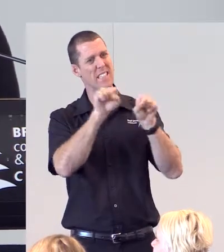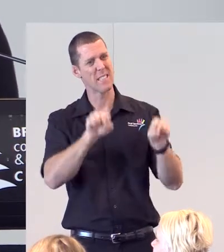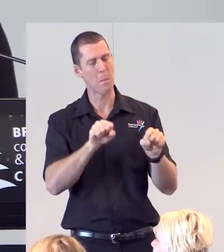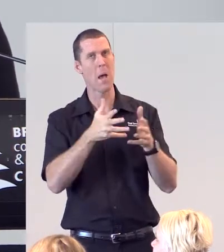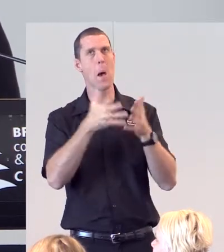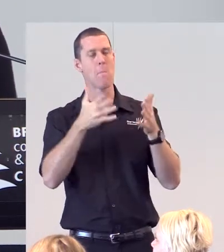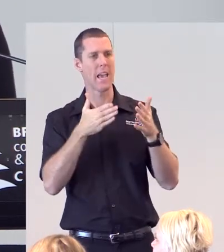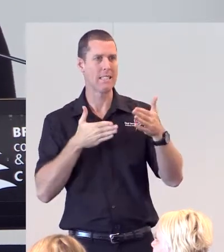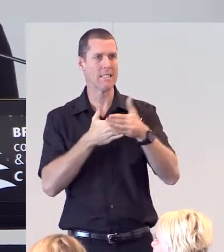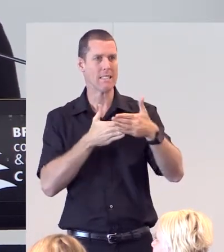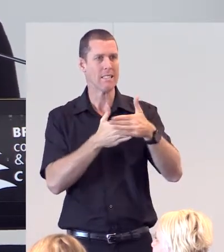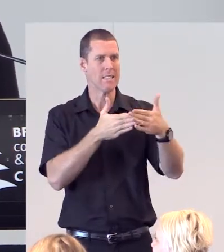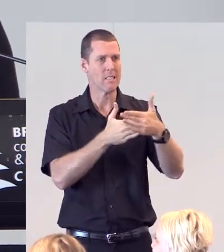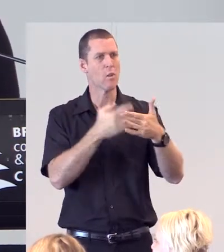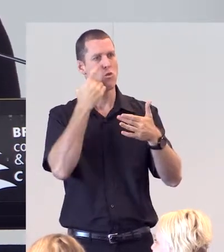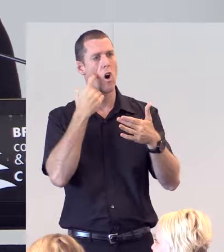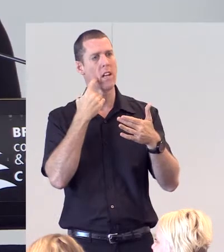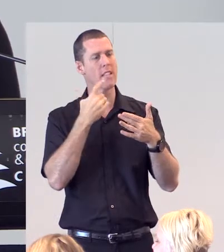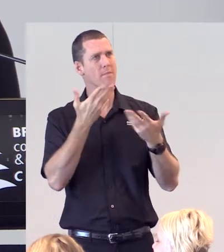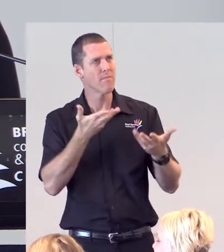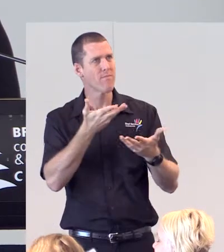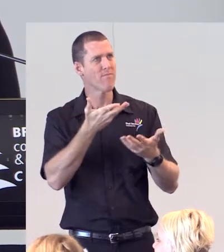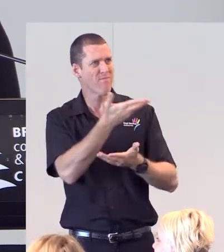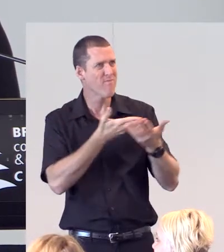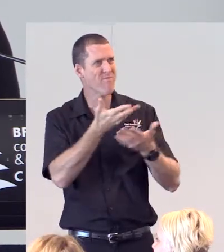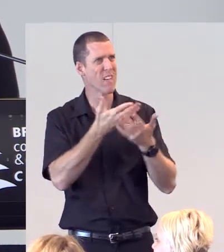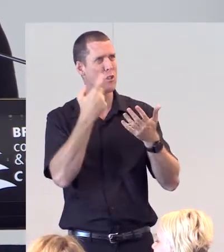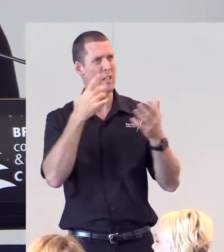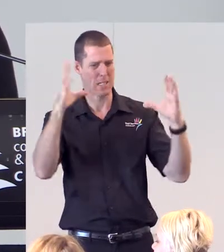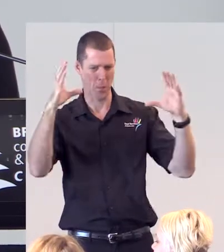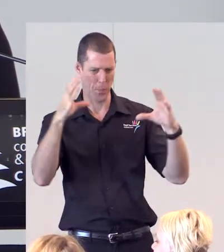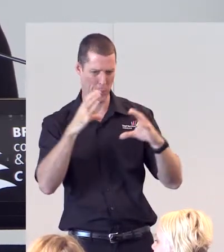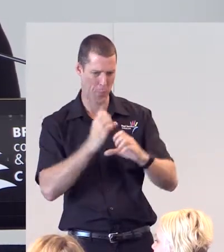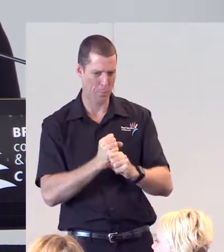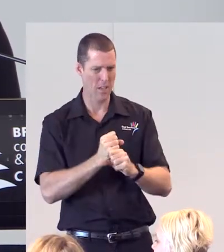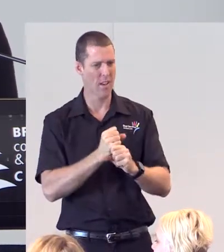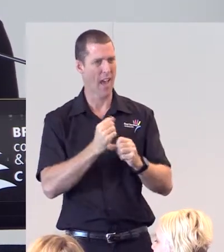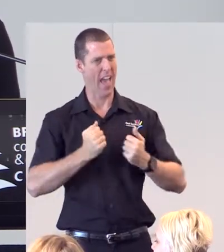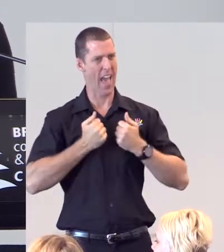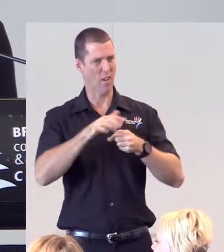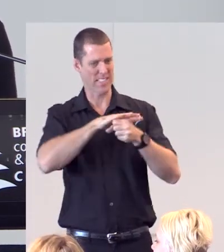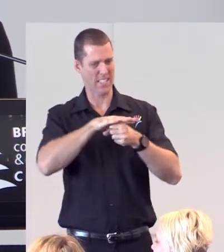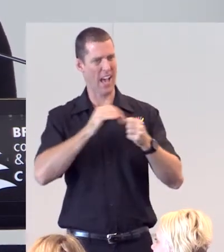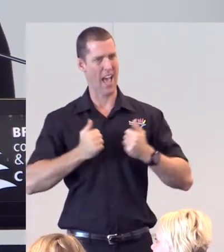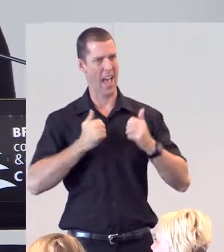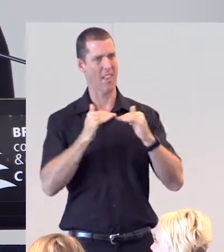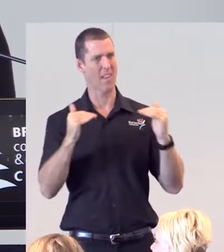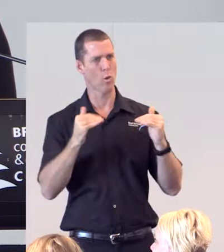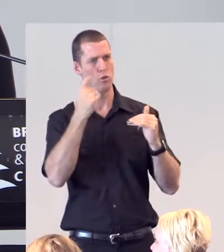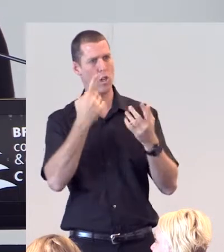hurdles for us when we want to come down to the sector level and actually profile what